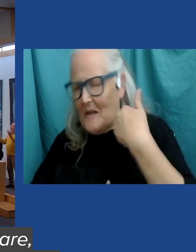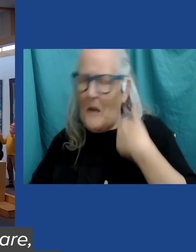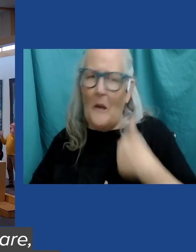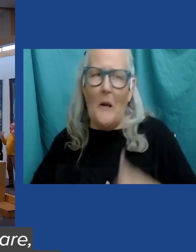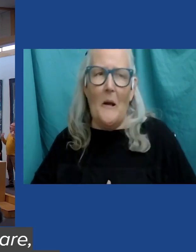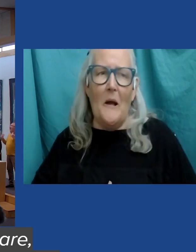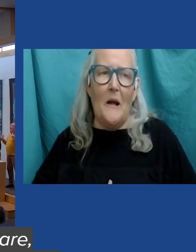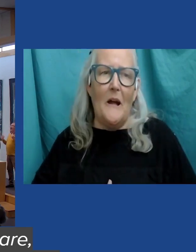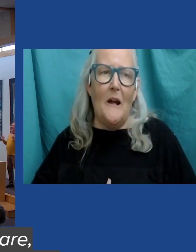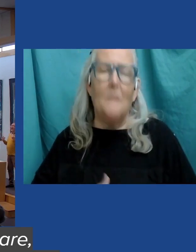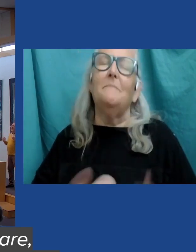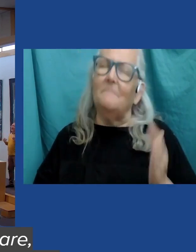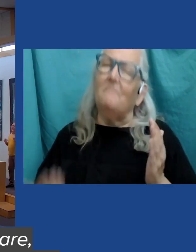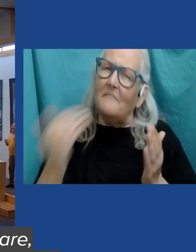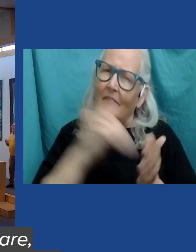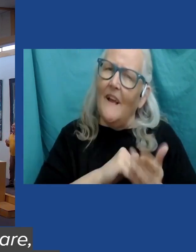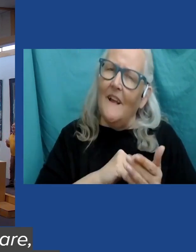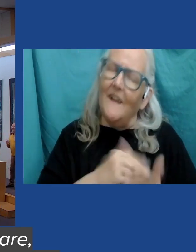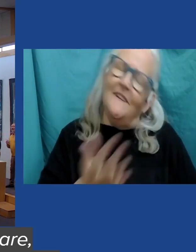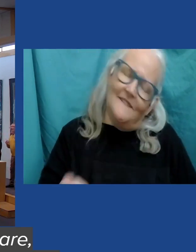Come yet again,